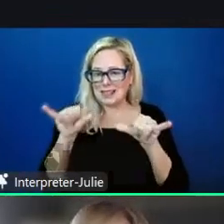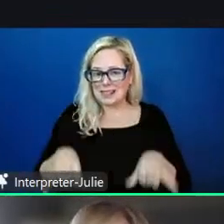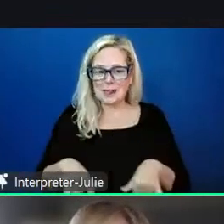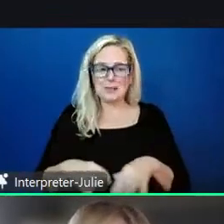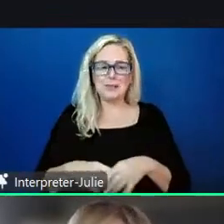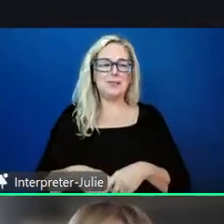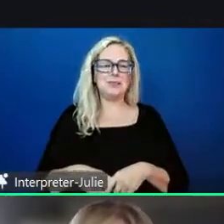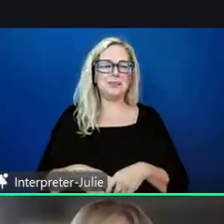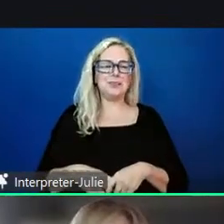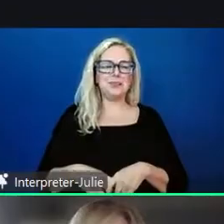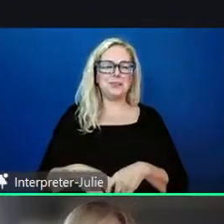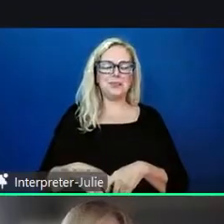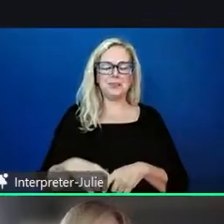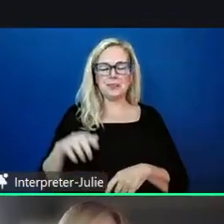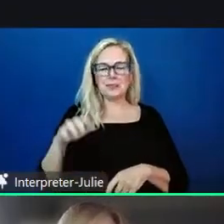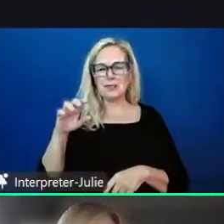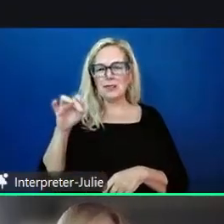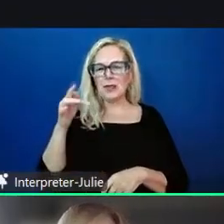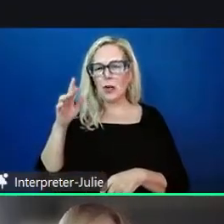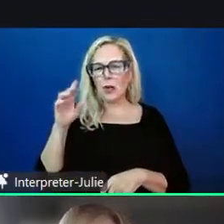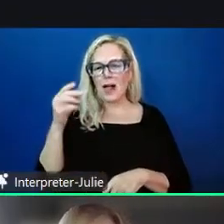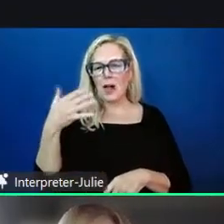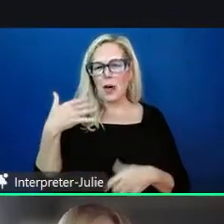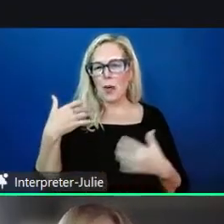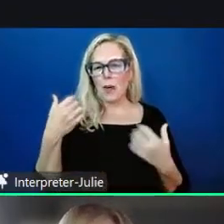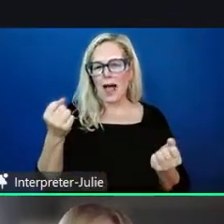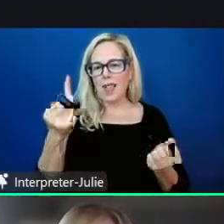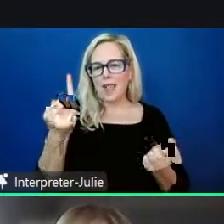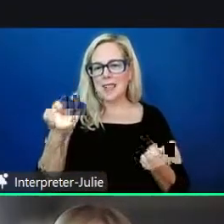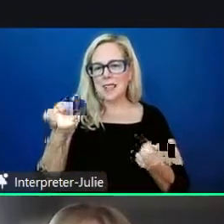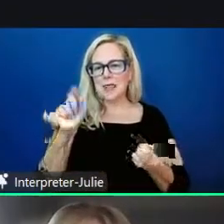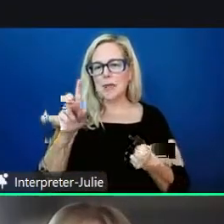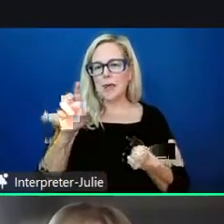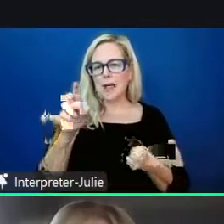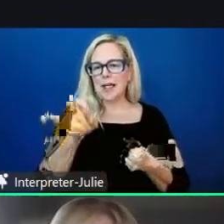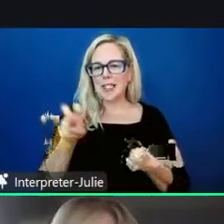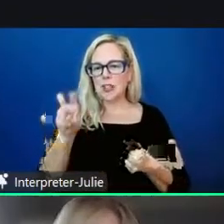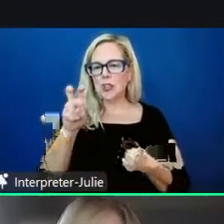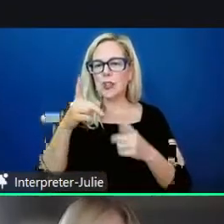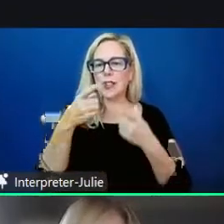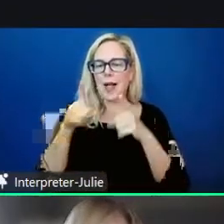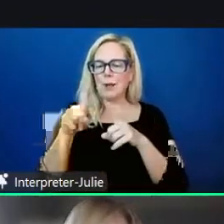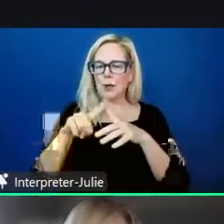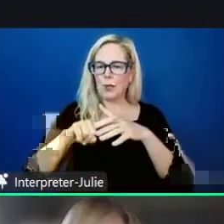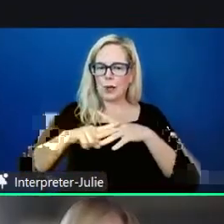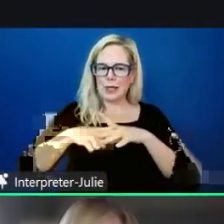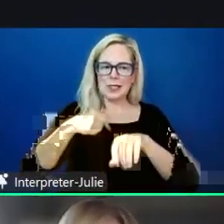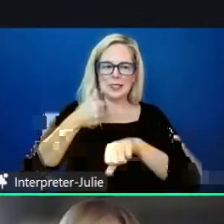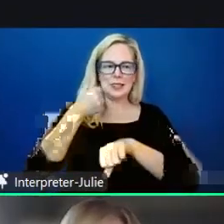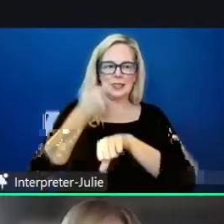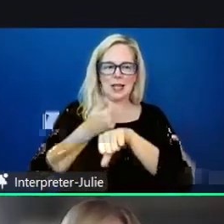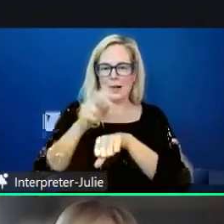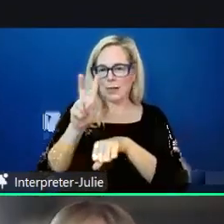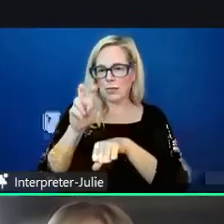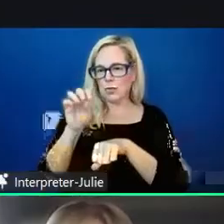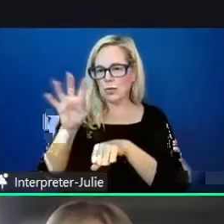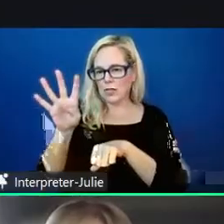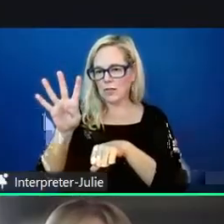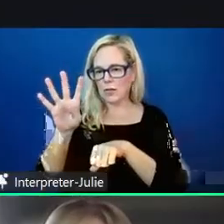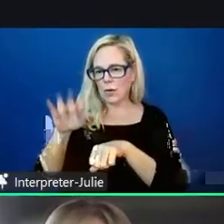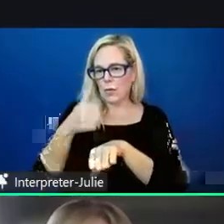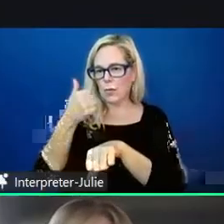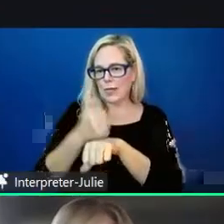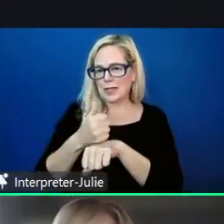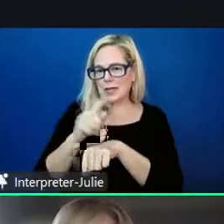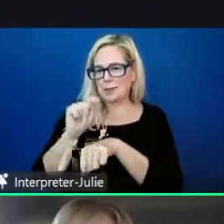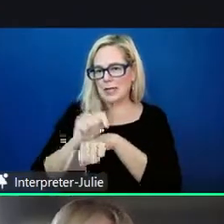disability journey started in 2004, where we established a disability task force. And really our goal was to position